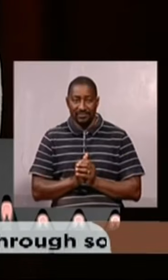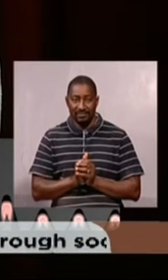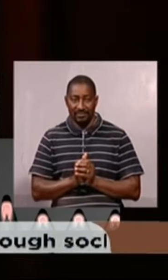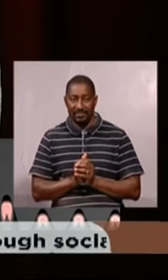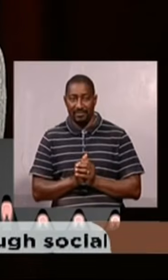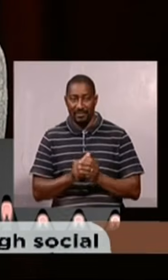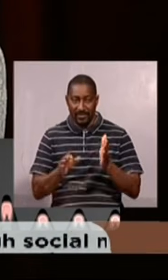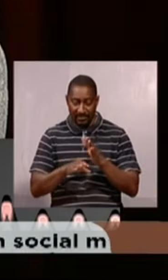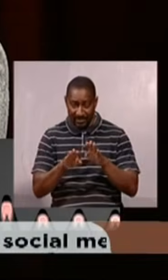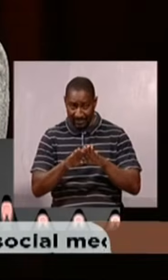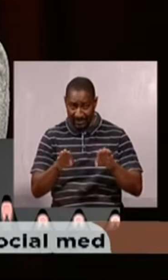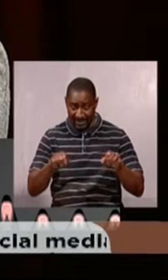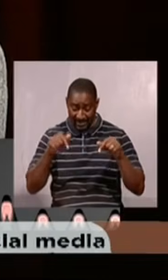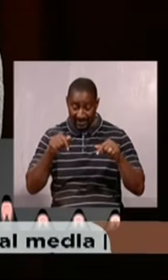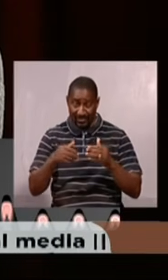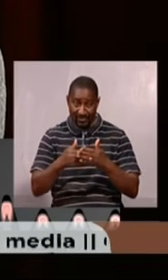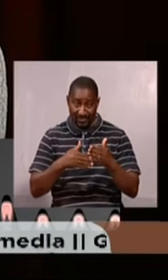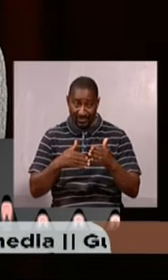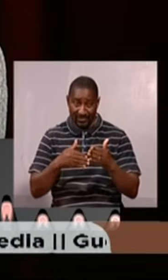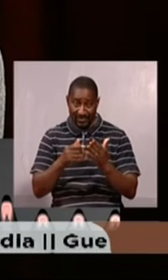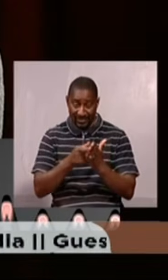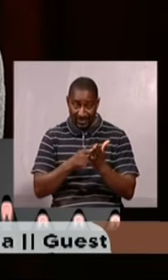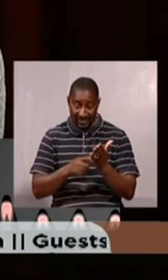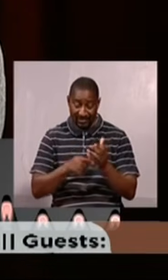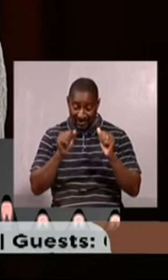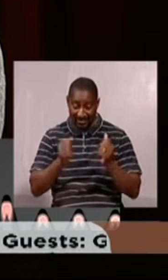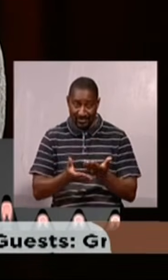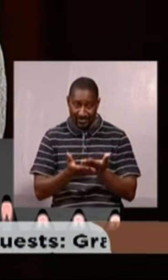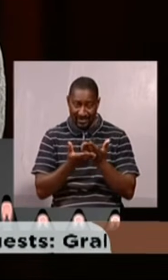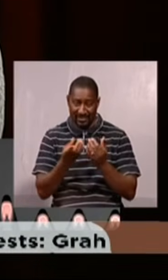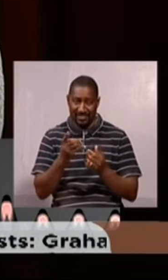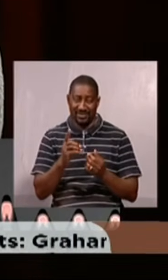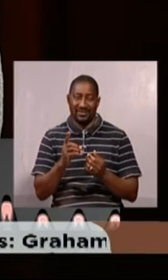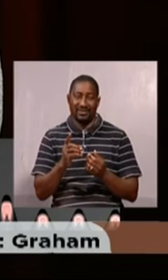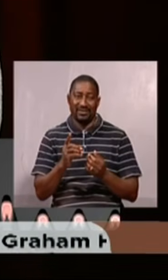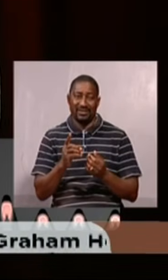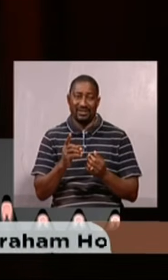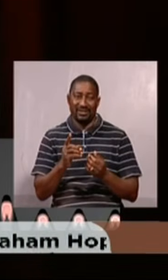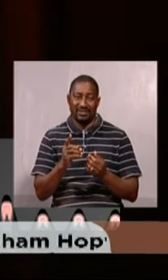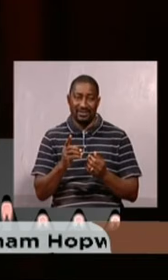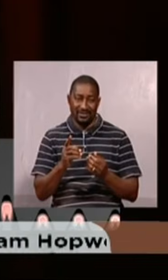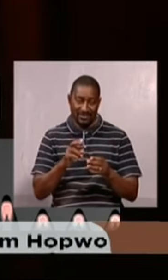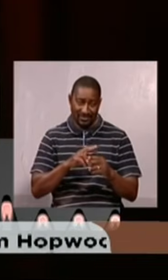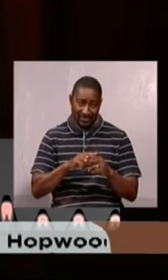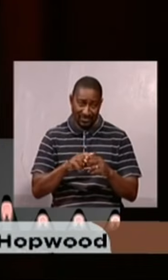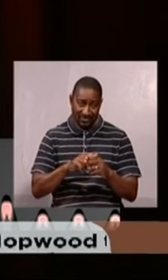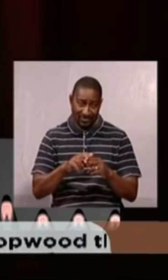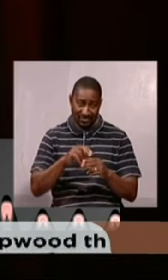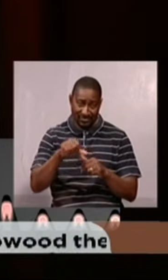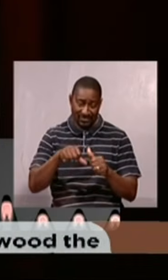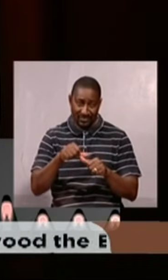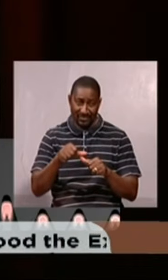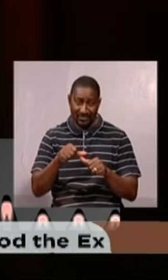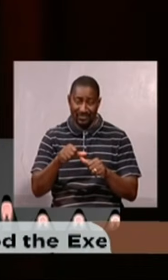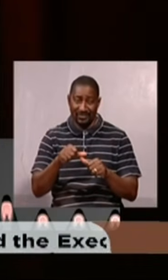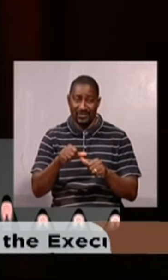implemented now before the elections, it would have helped us guide a bit to using social media a lot more